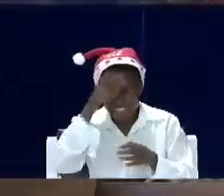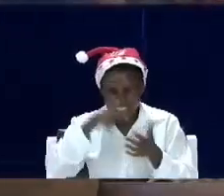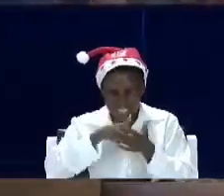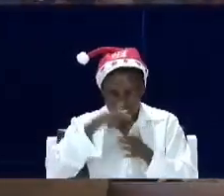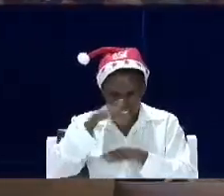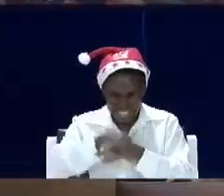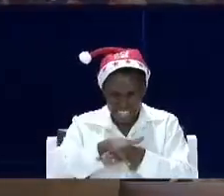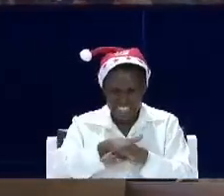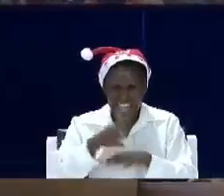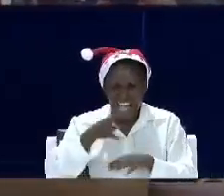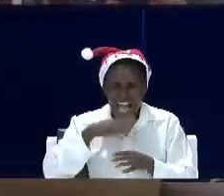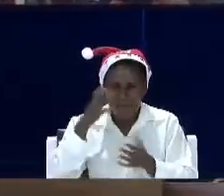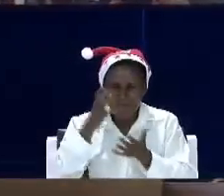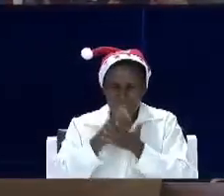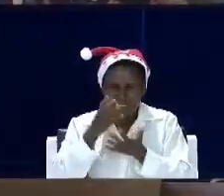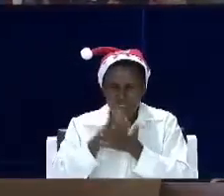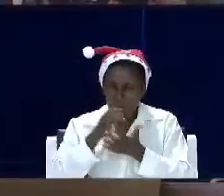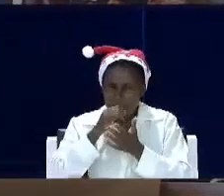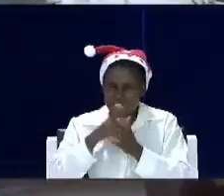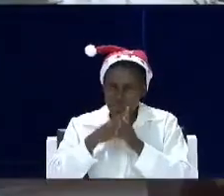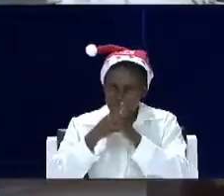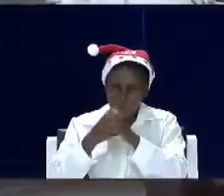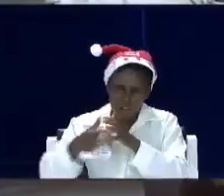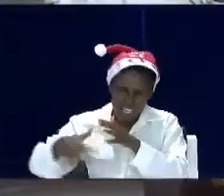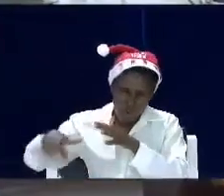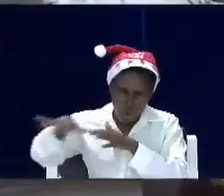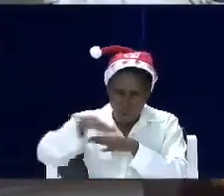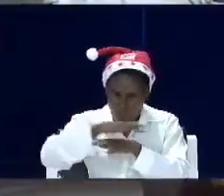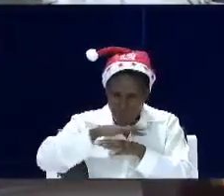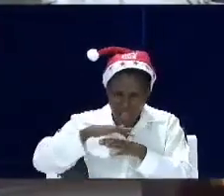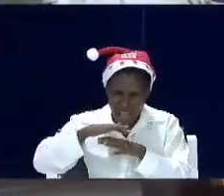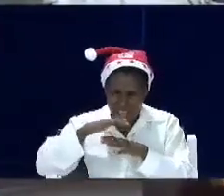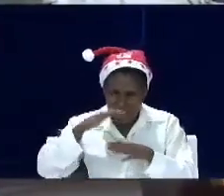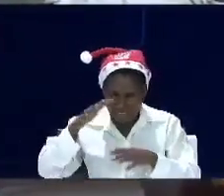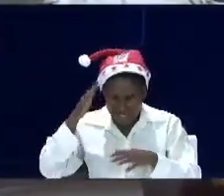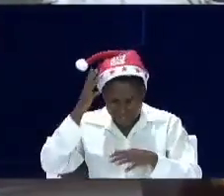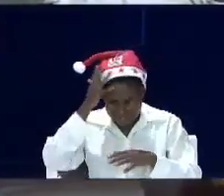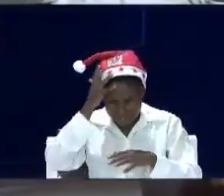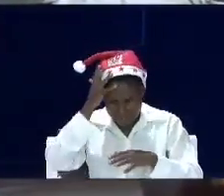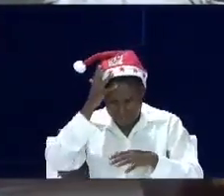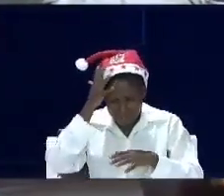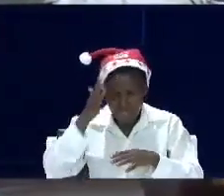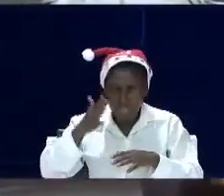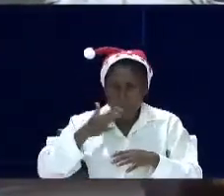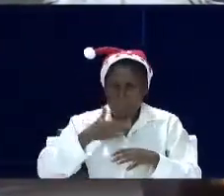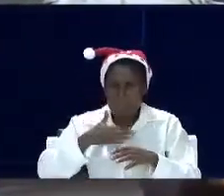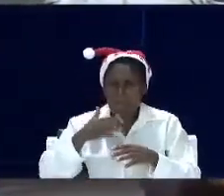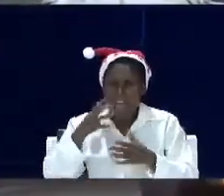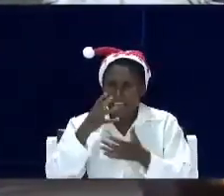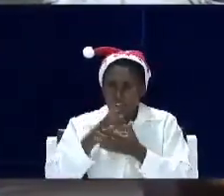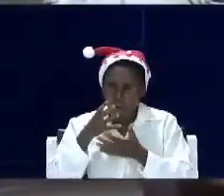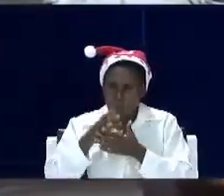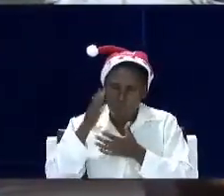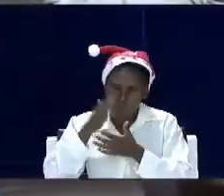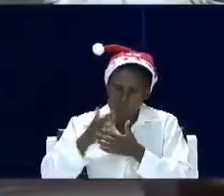And my cup is running over. My cup will run